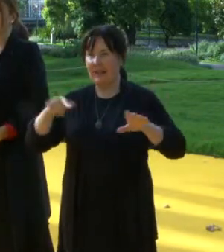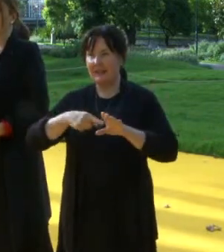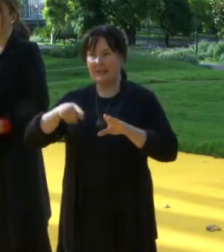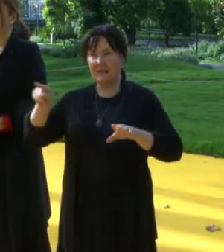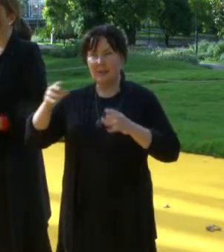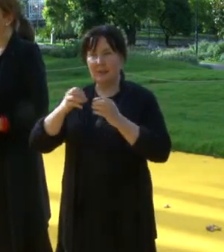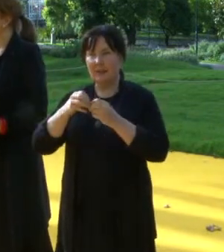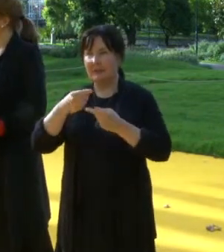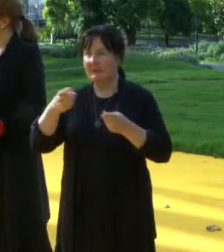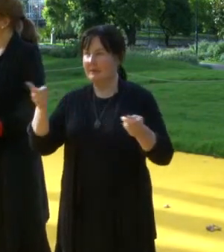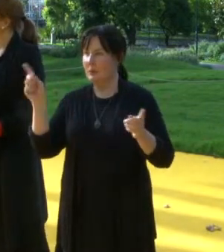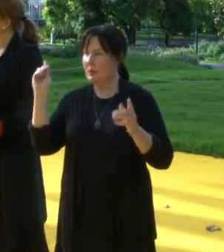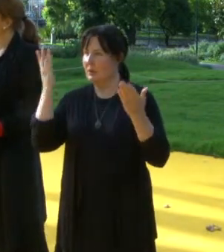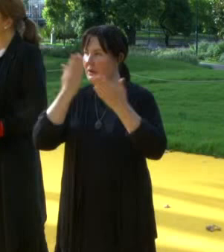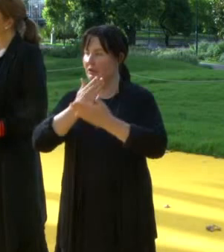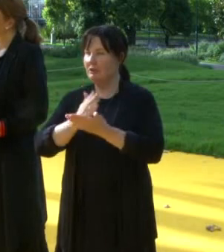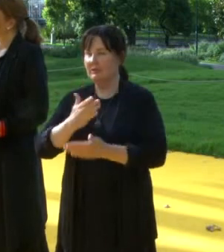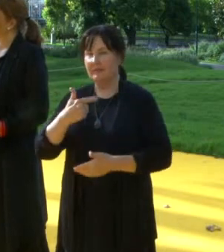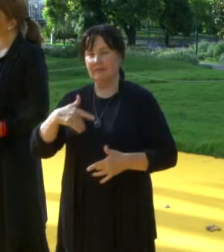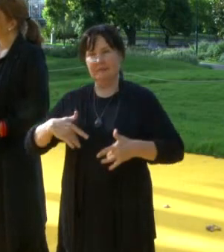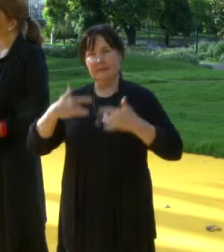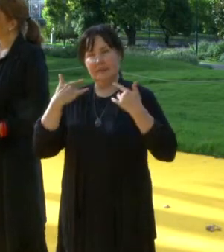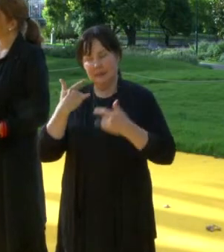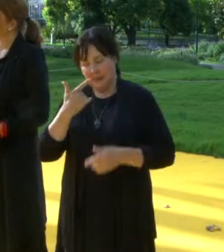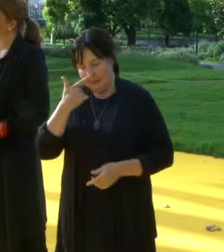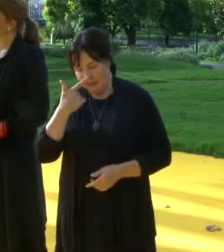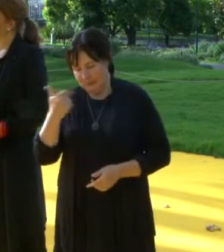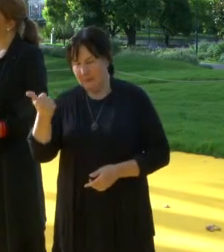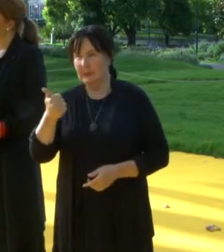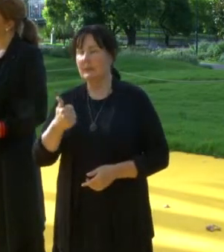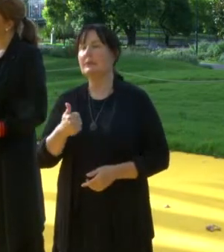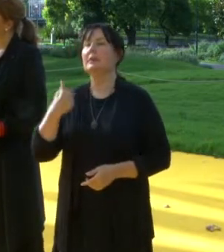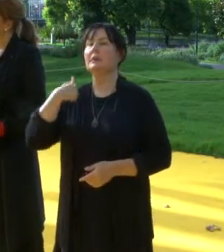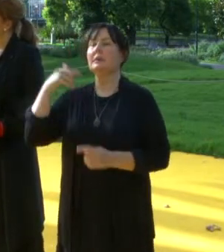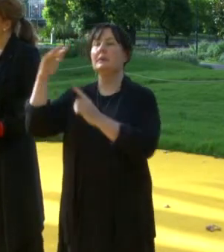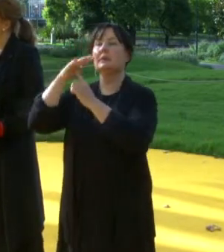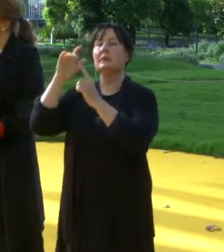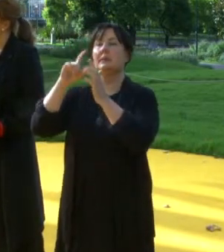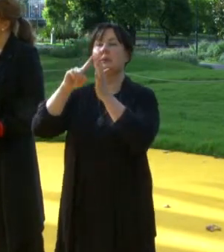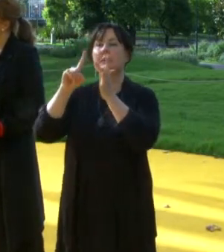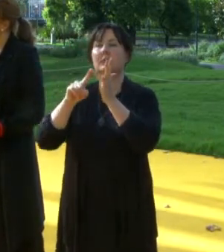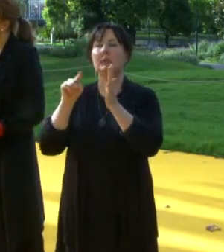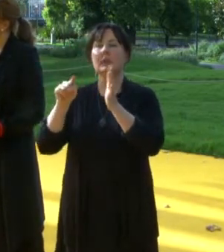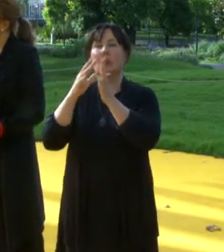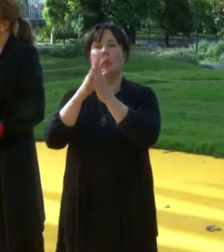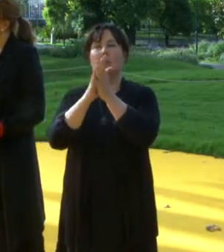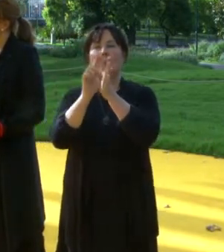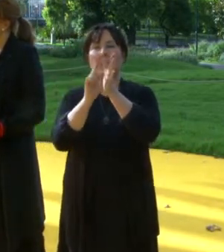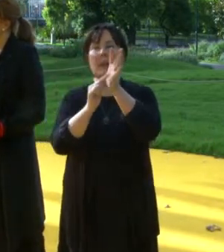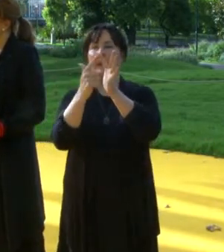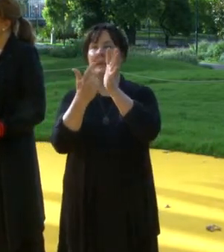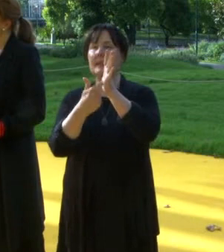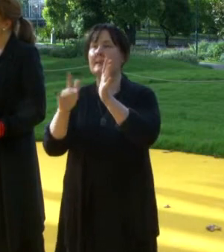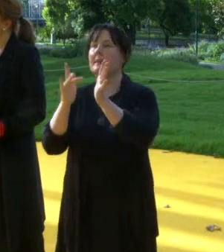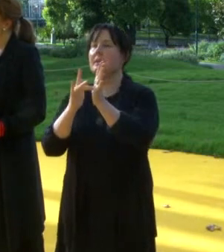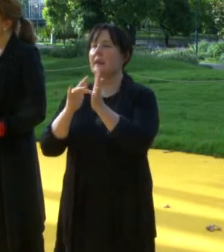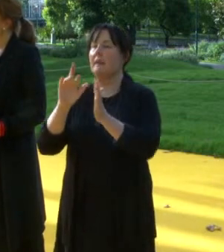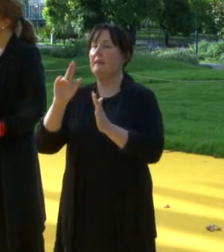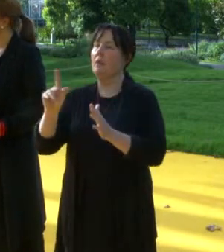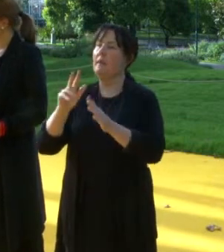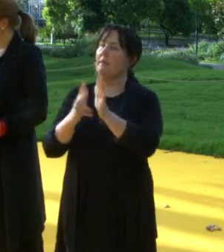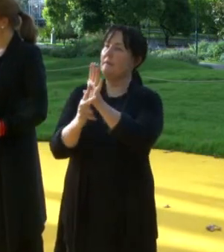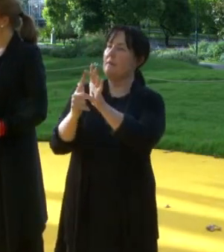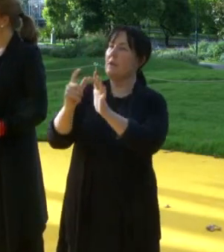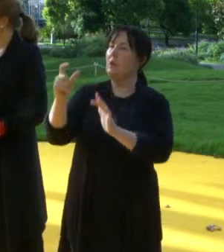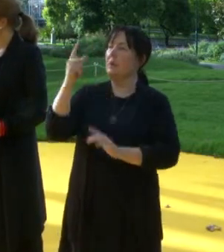tonight. It's such an honour. I am the CEO of the Wheeler Centre for Books, Writing and Ideas, and I'd like to begin